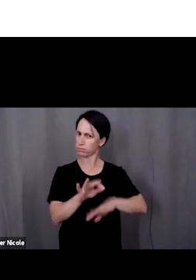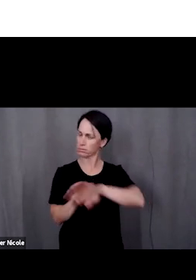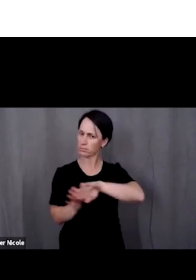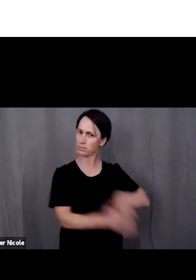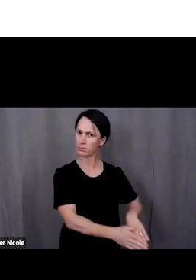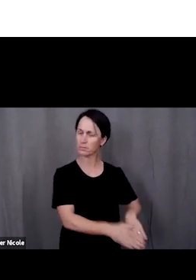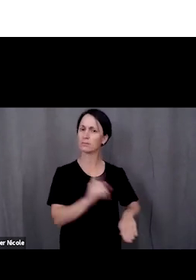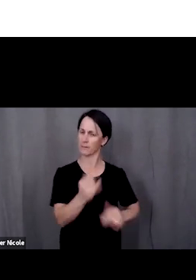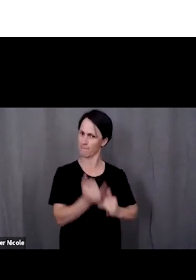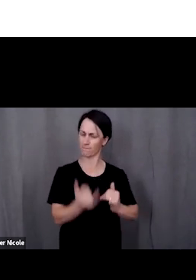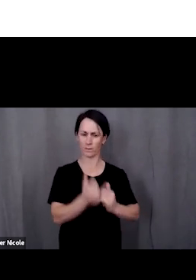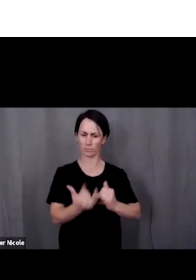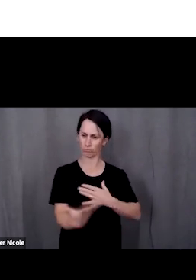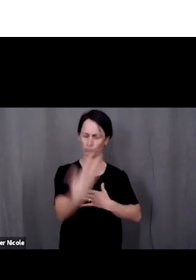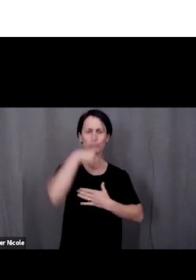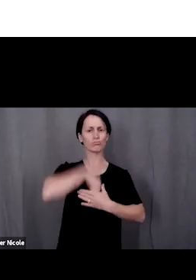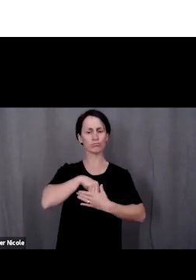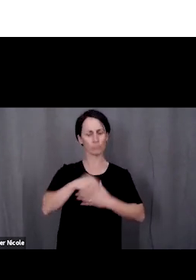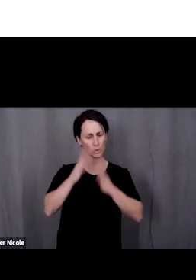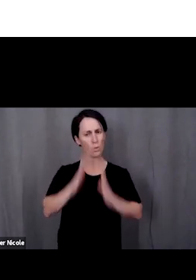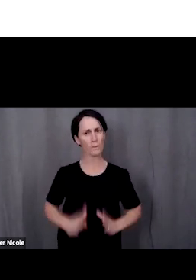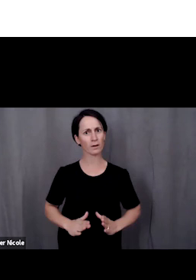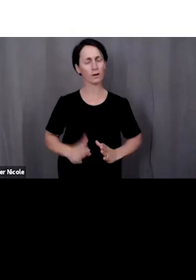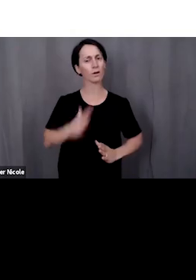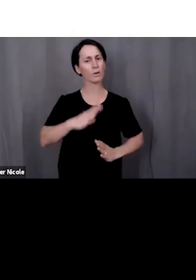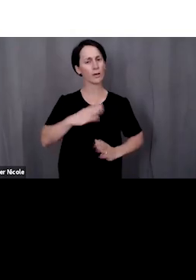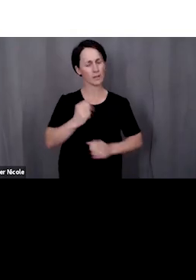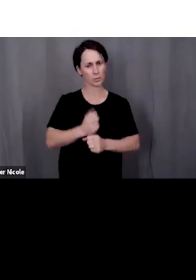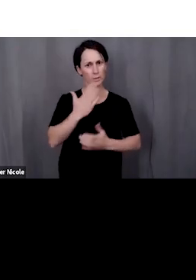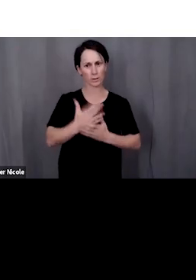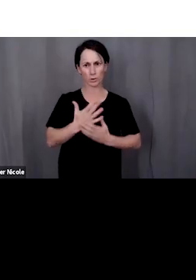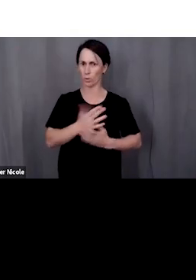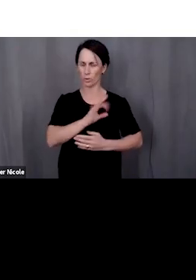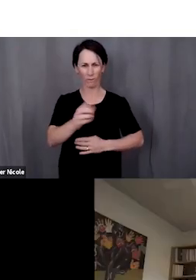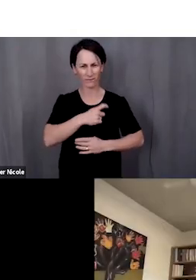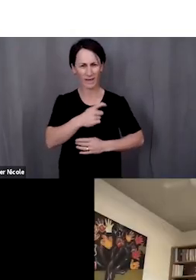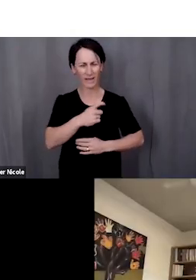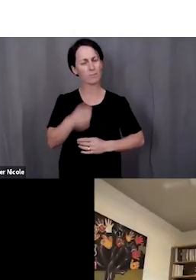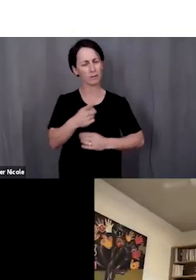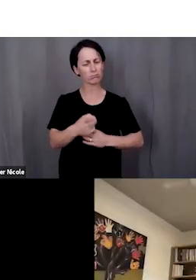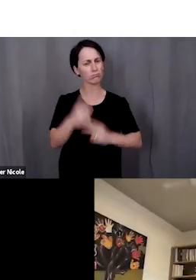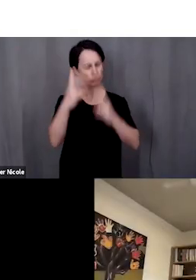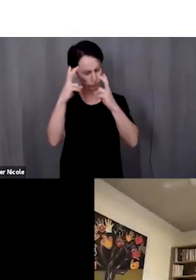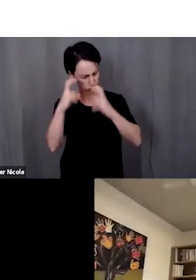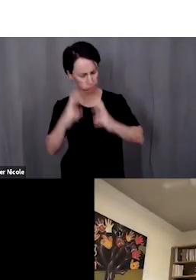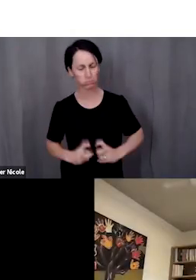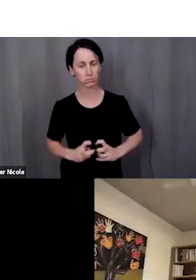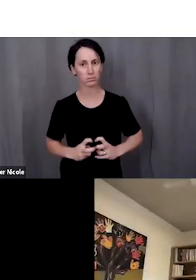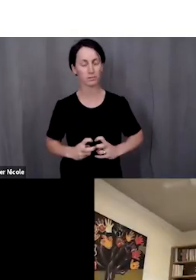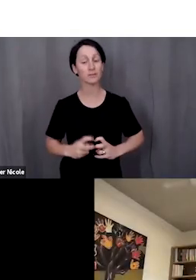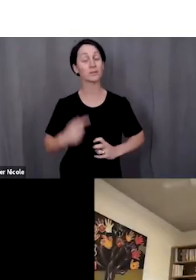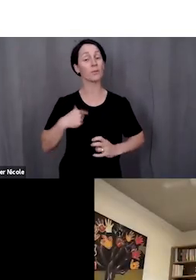part of the human condition to be encountered and engaged with rather than feared. And it's in this light that I'm delighted to be